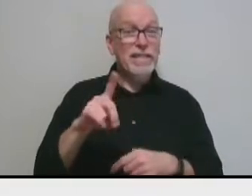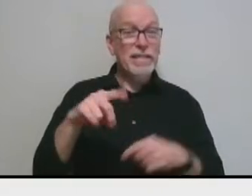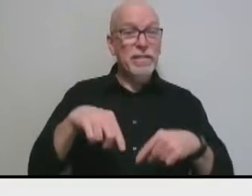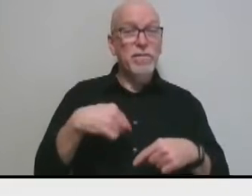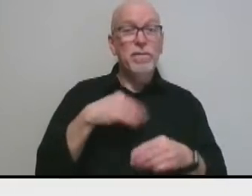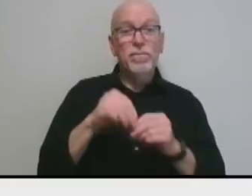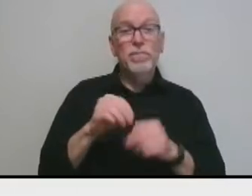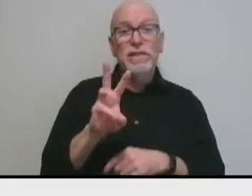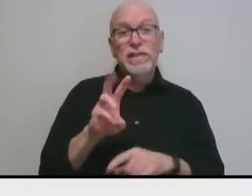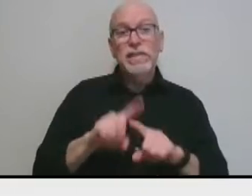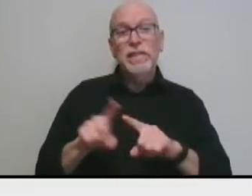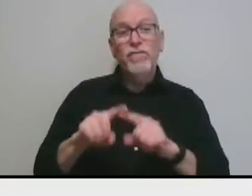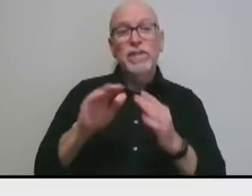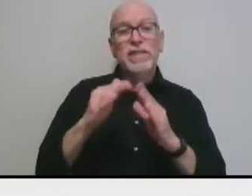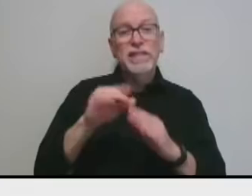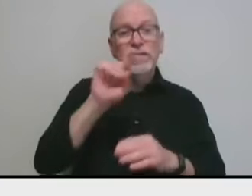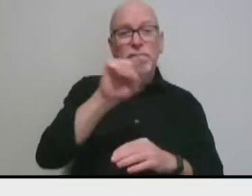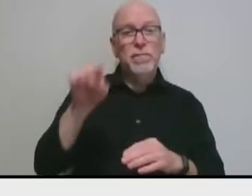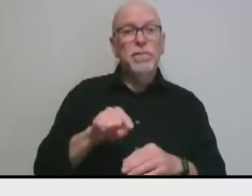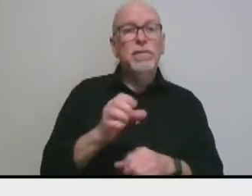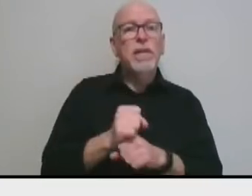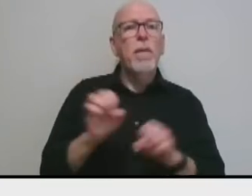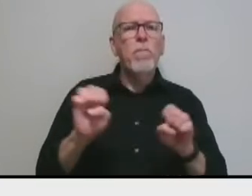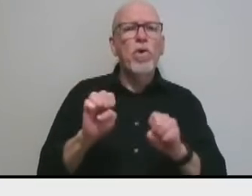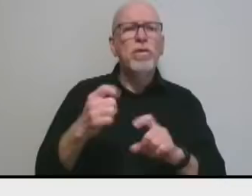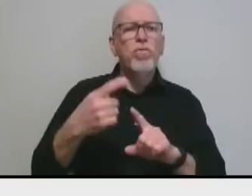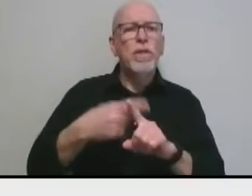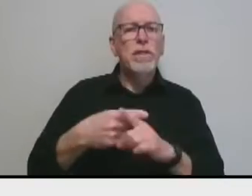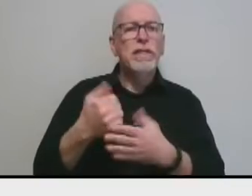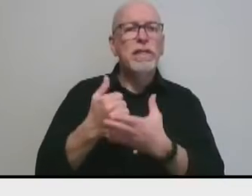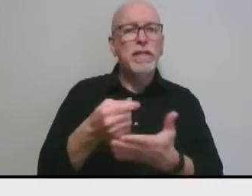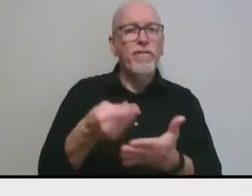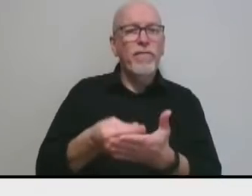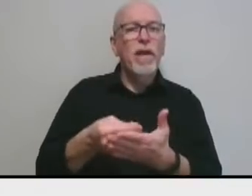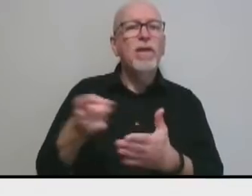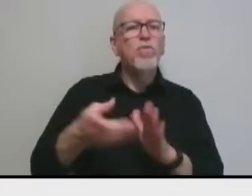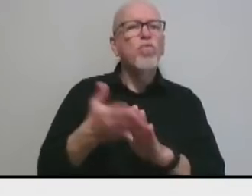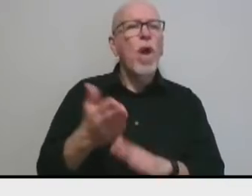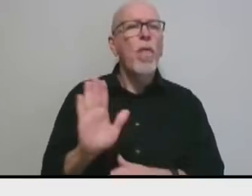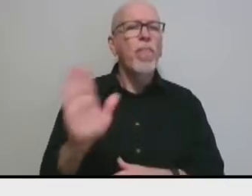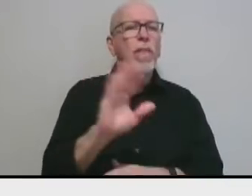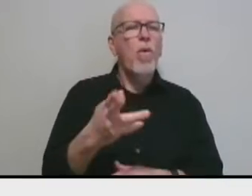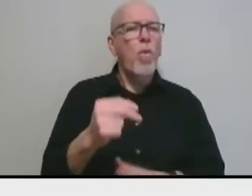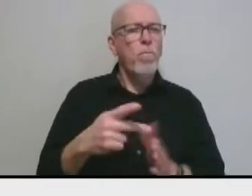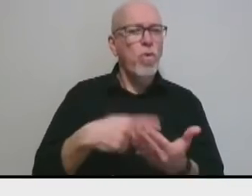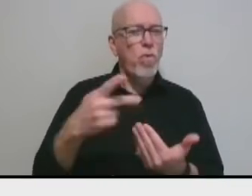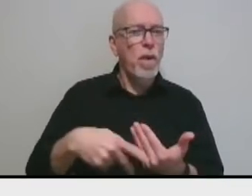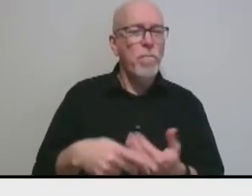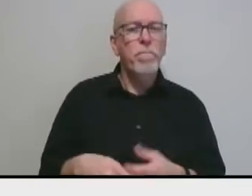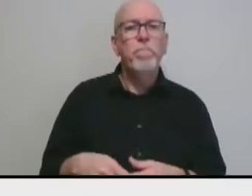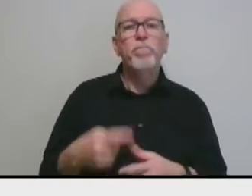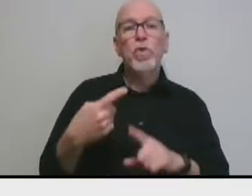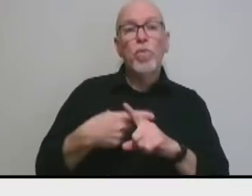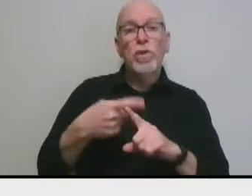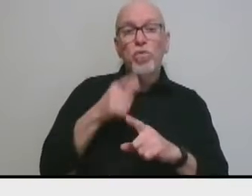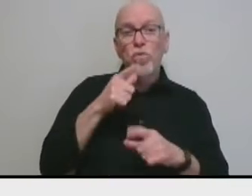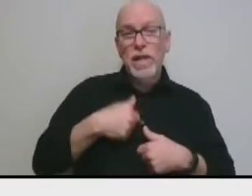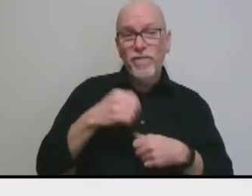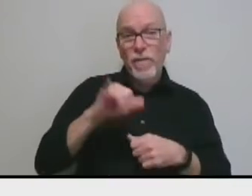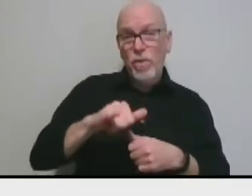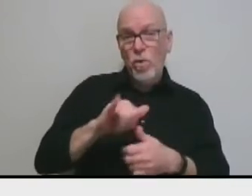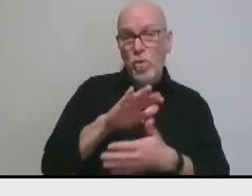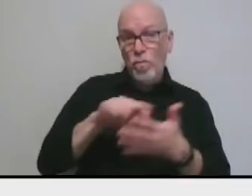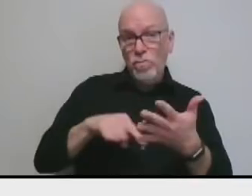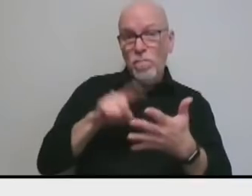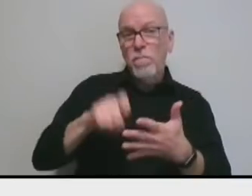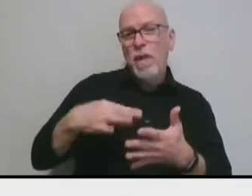Indiana municipalities have received emergency rental assistance funding and are administering their own programs. Renter households living in these areas must